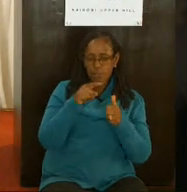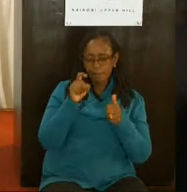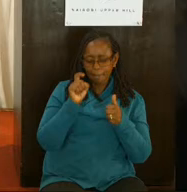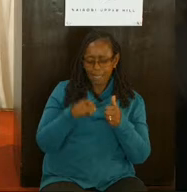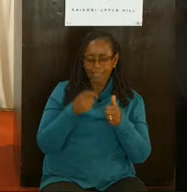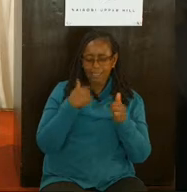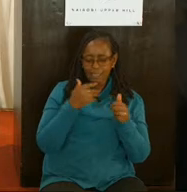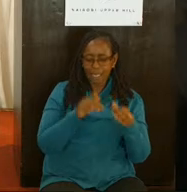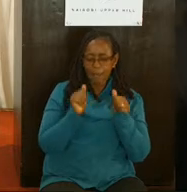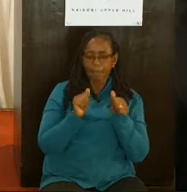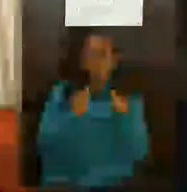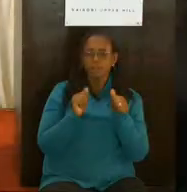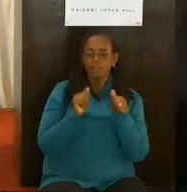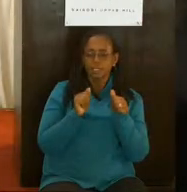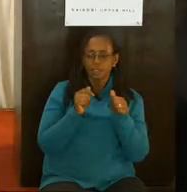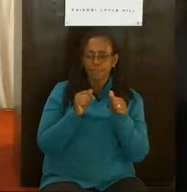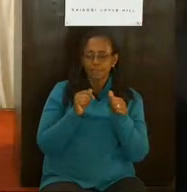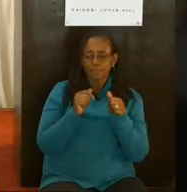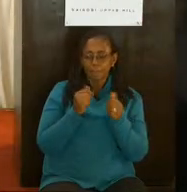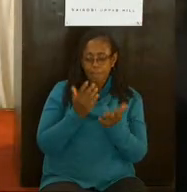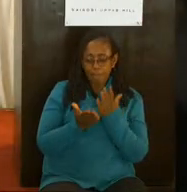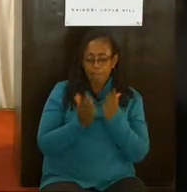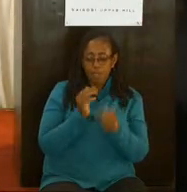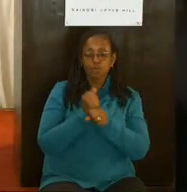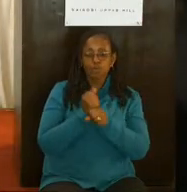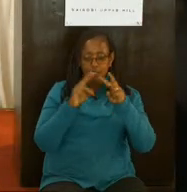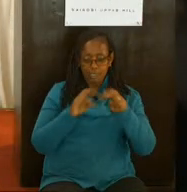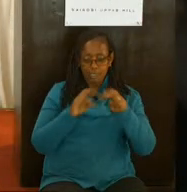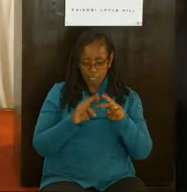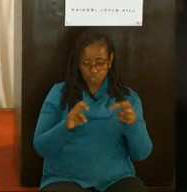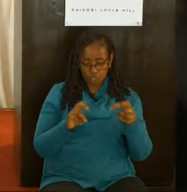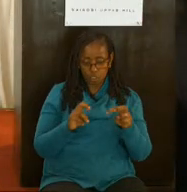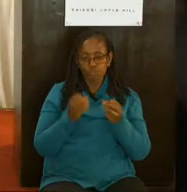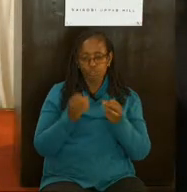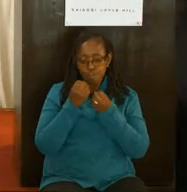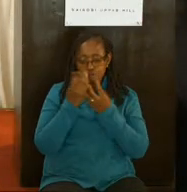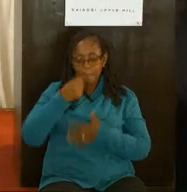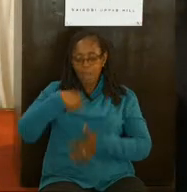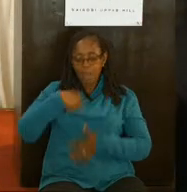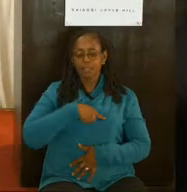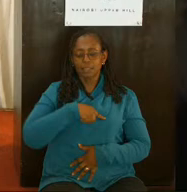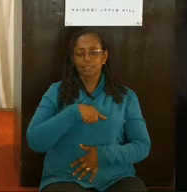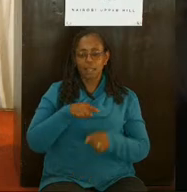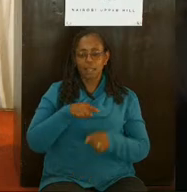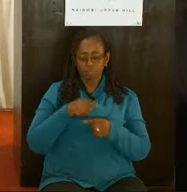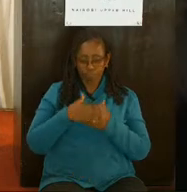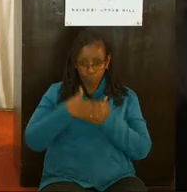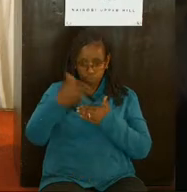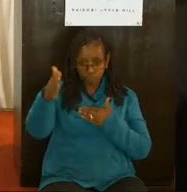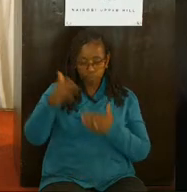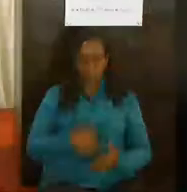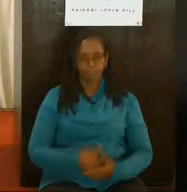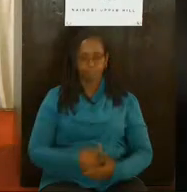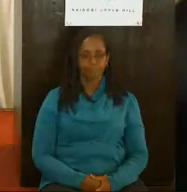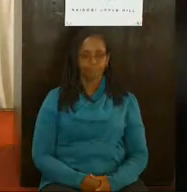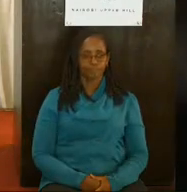take up and probably even do a research to inform us as we move forward